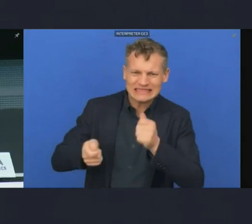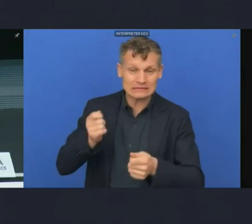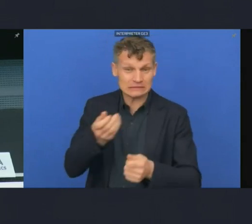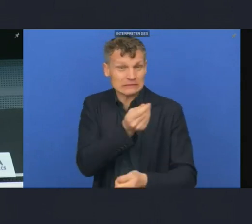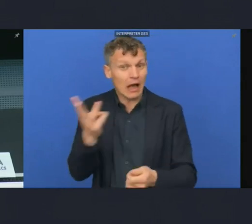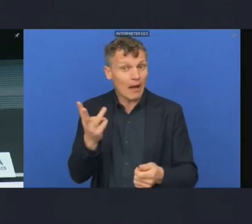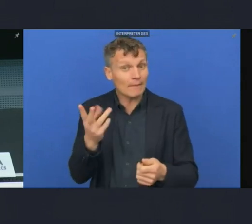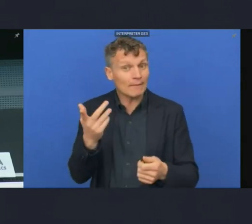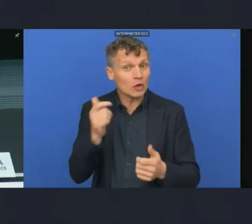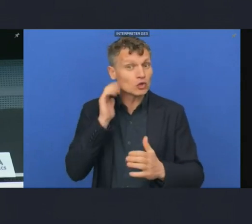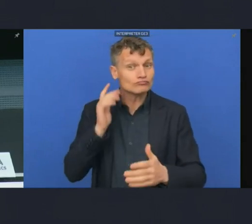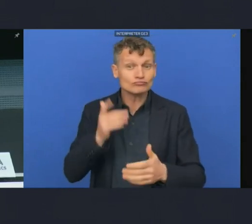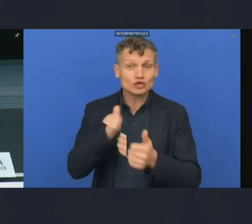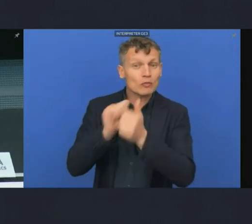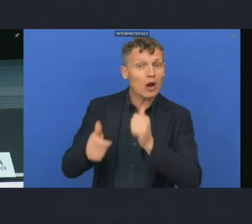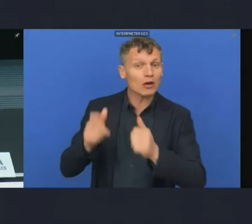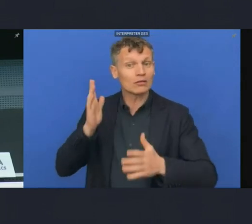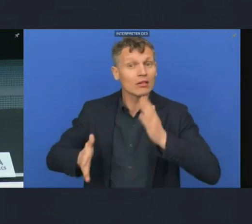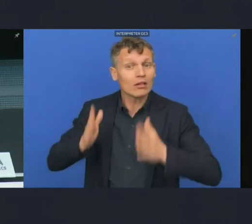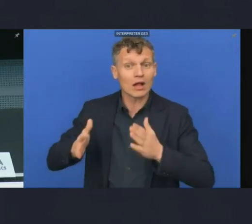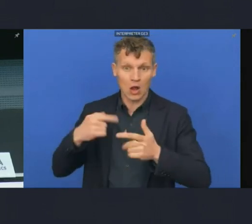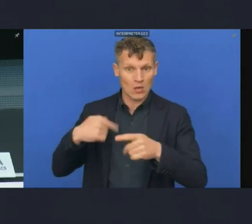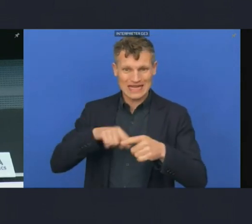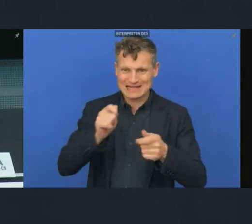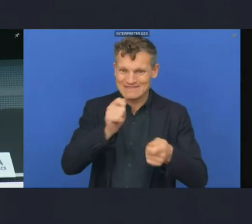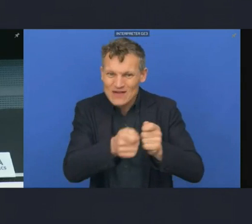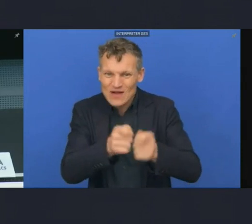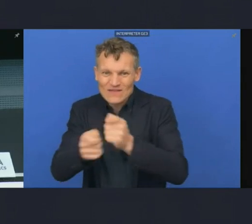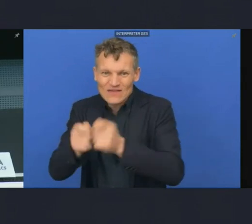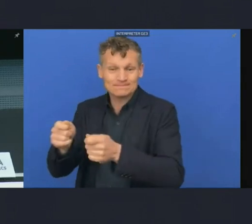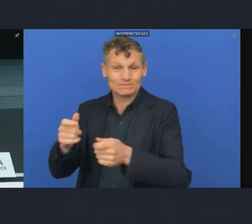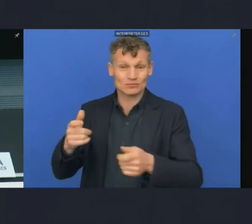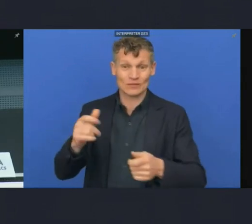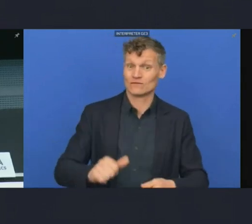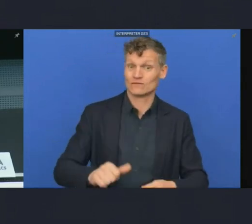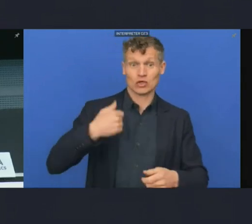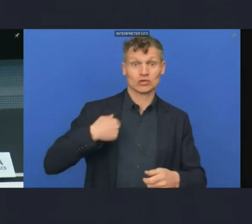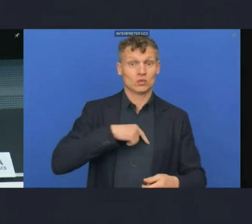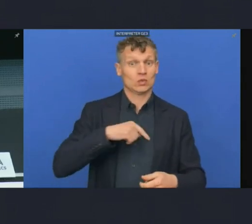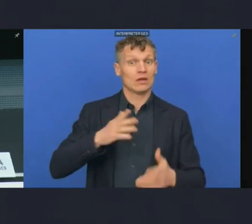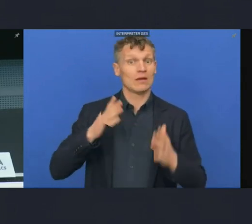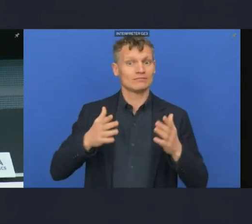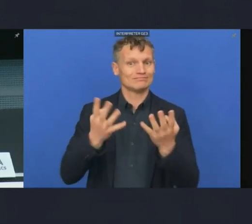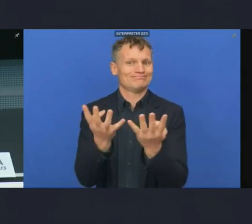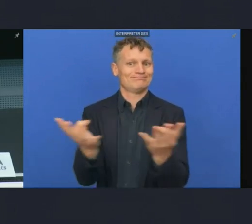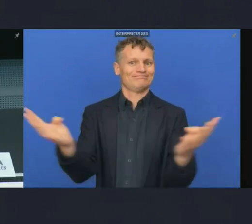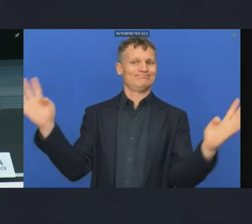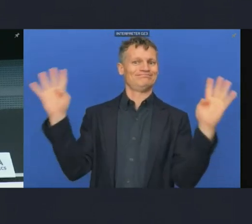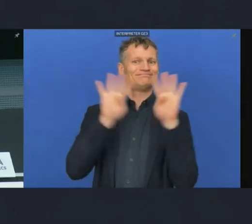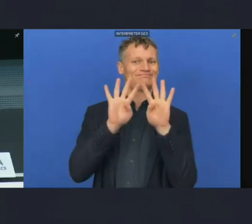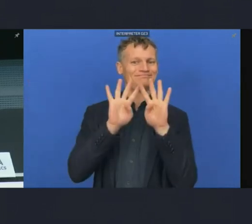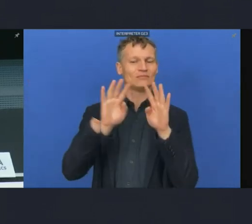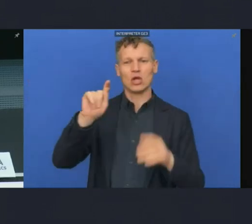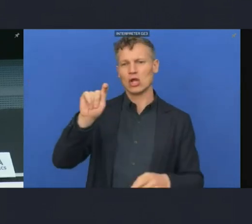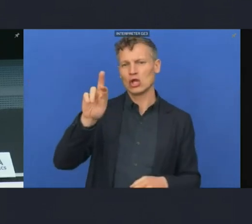were at the beginning supposed to organize at Charlity Stadium, but also inside the city of Paris and the Trocadero.